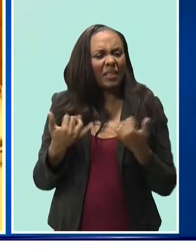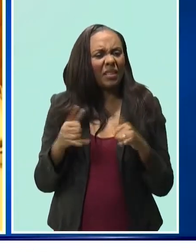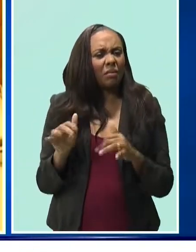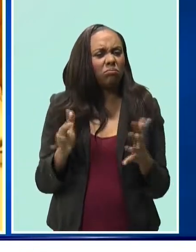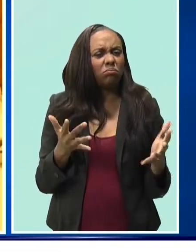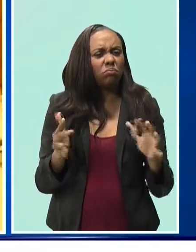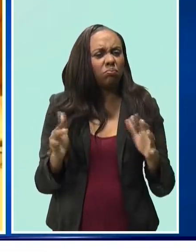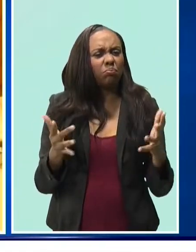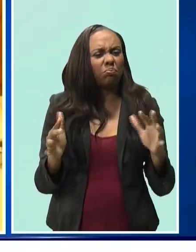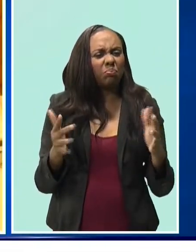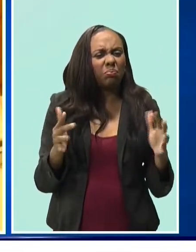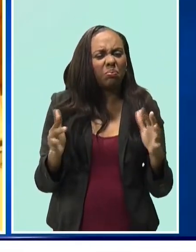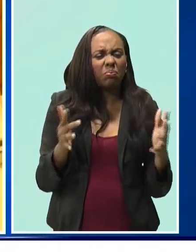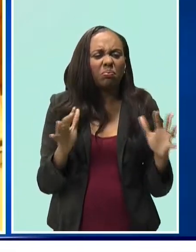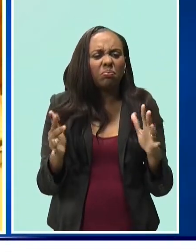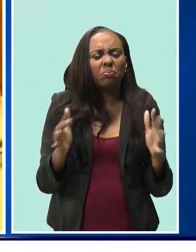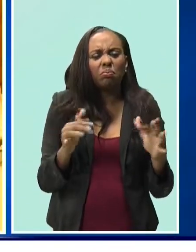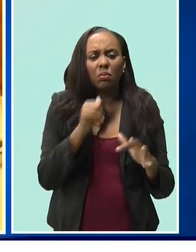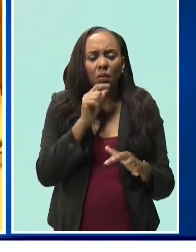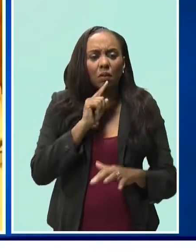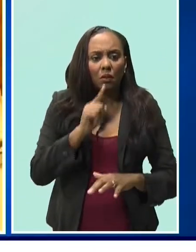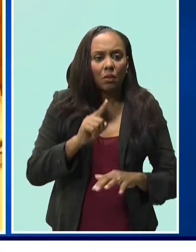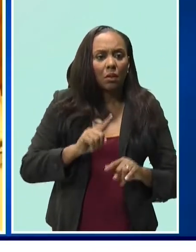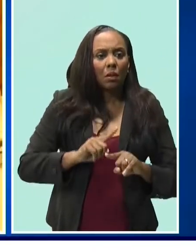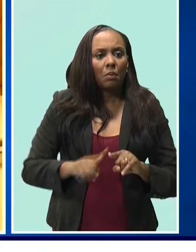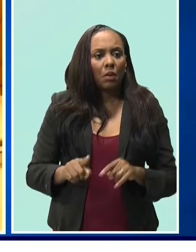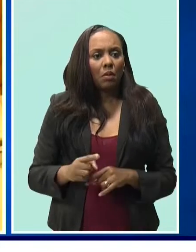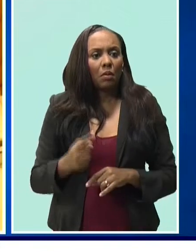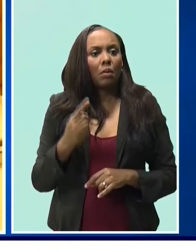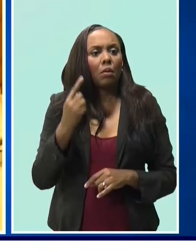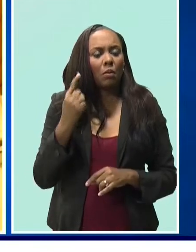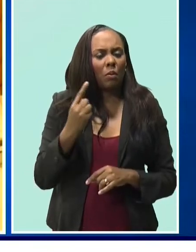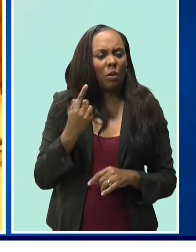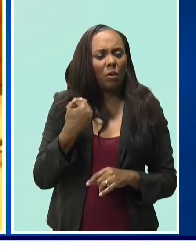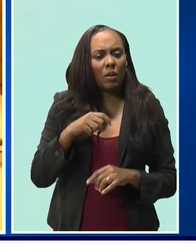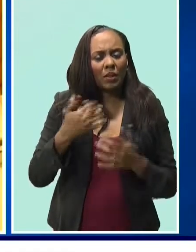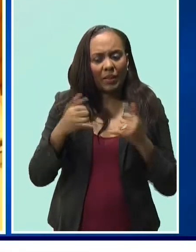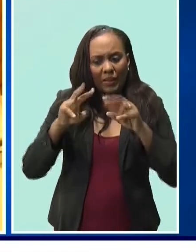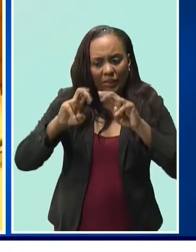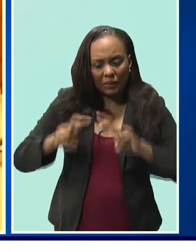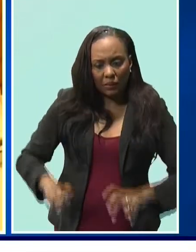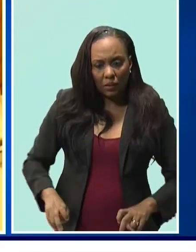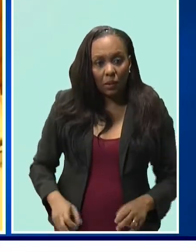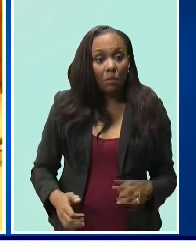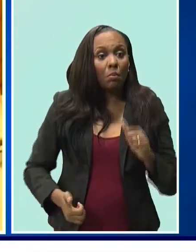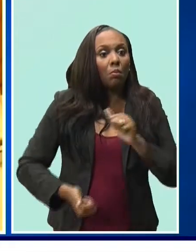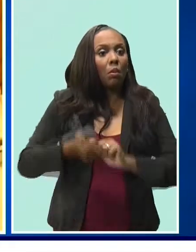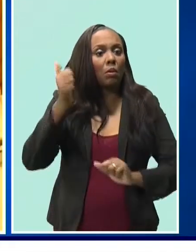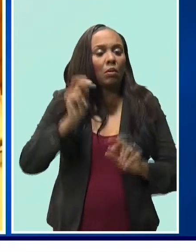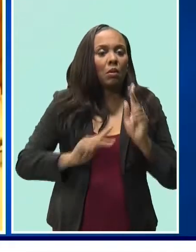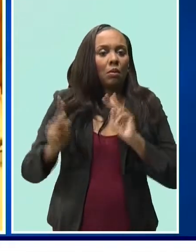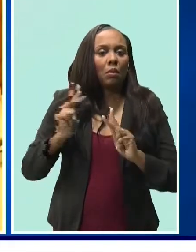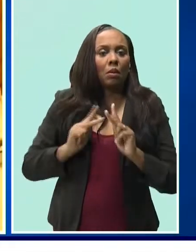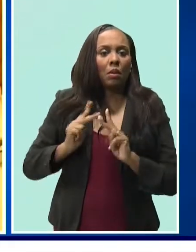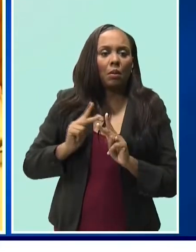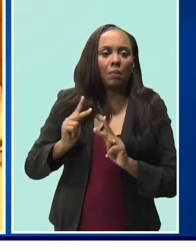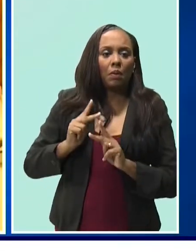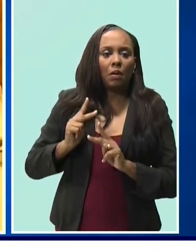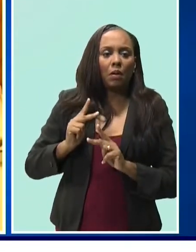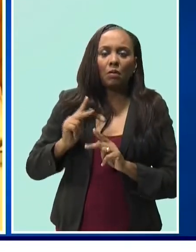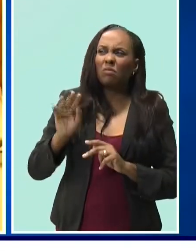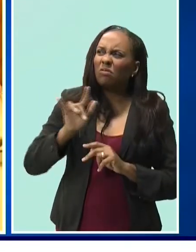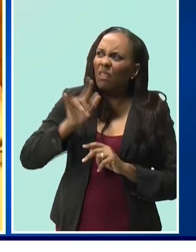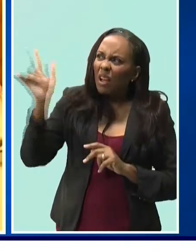to contact tracing. But most of the cases have been imported cases, and some of the cases have